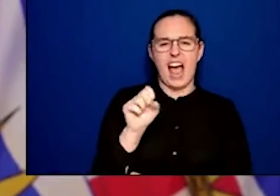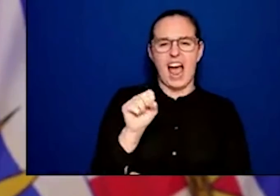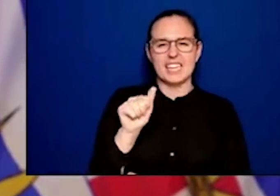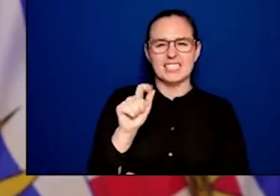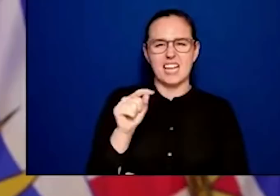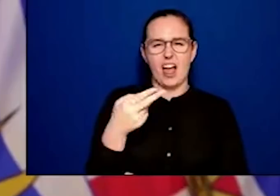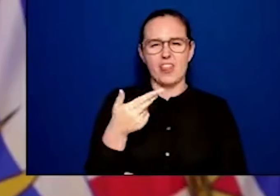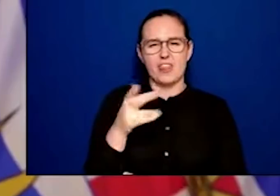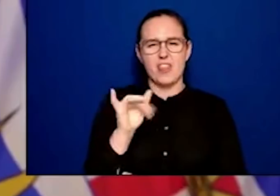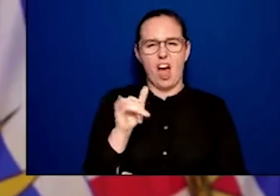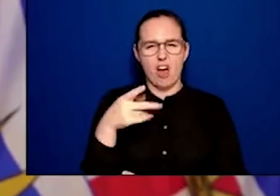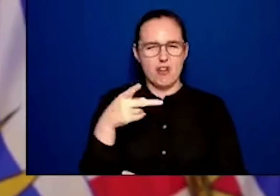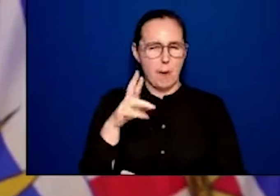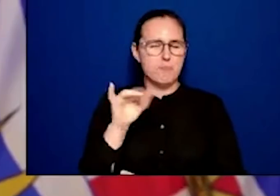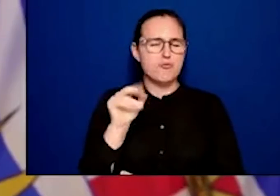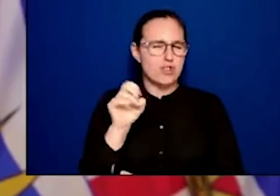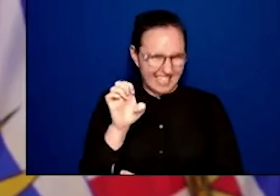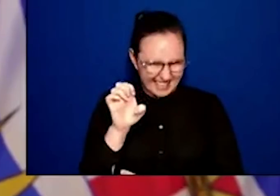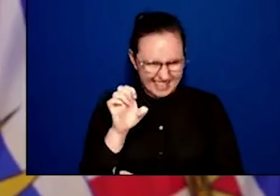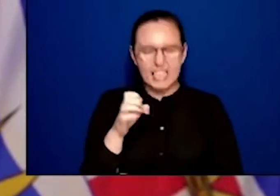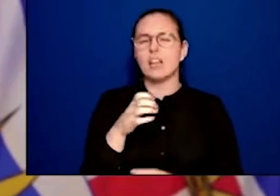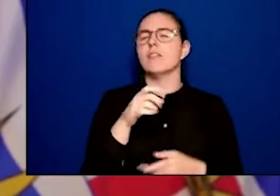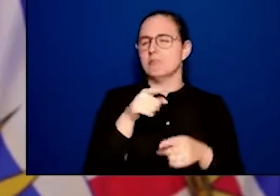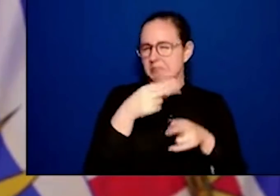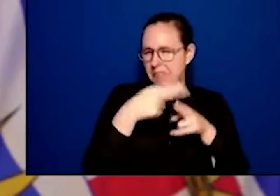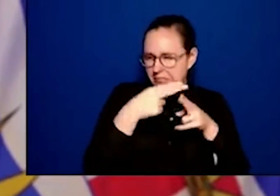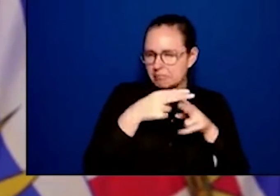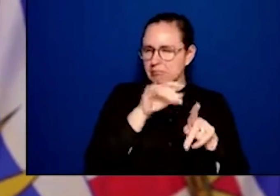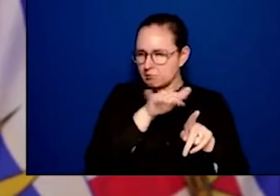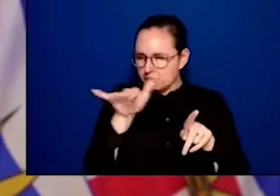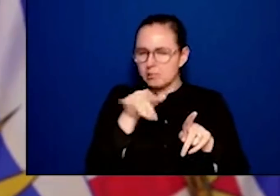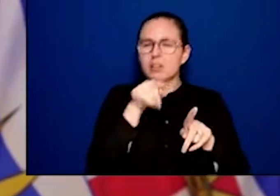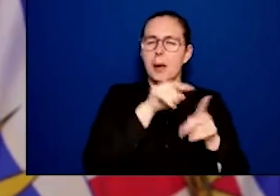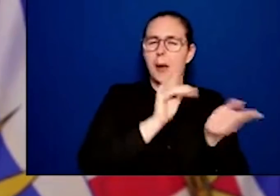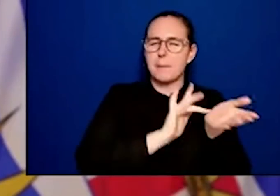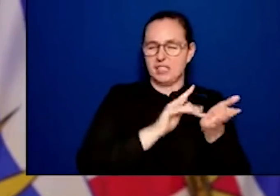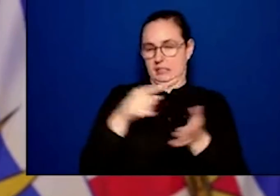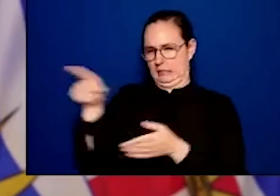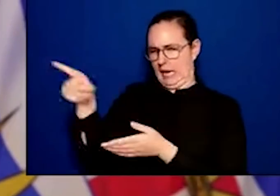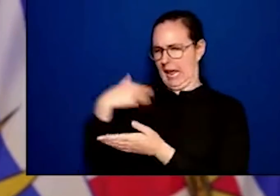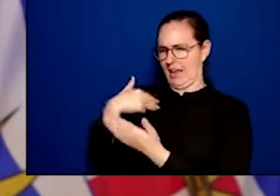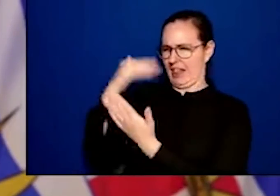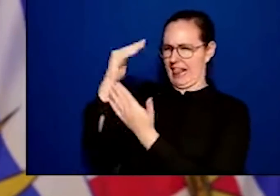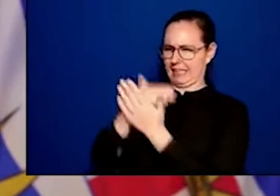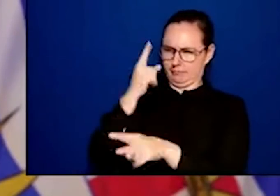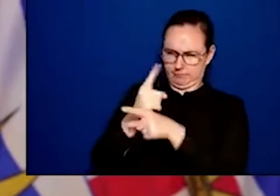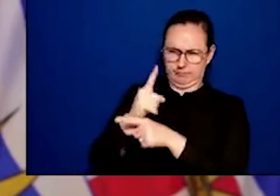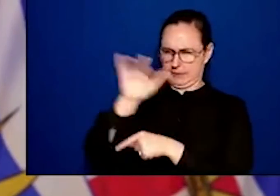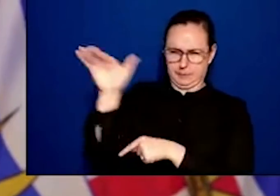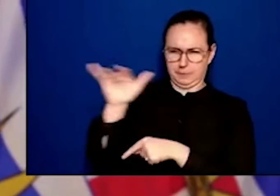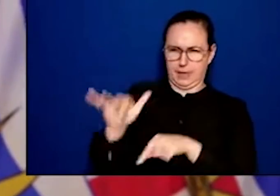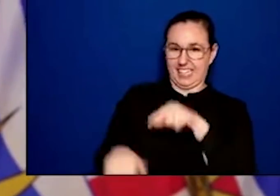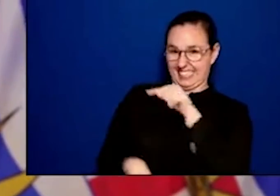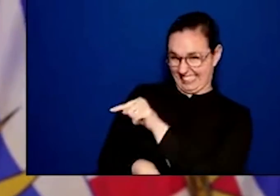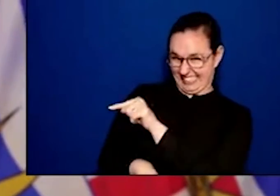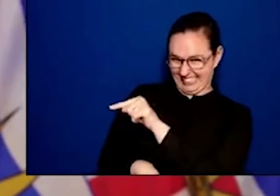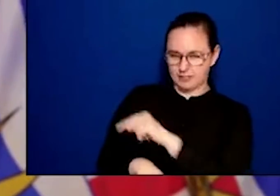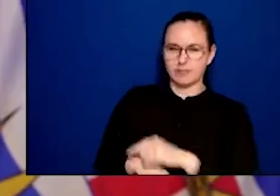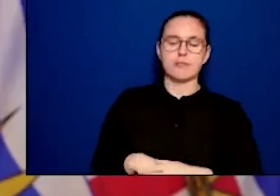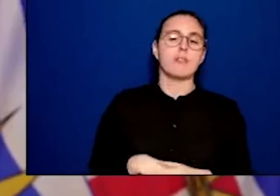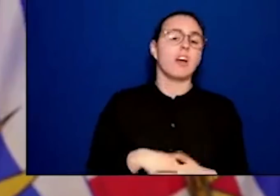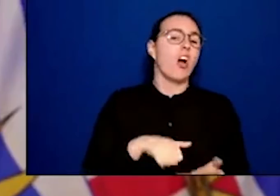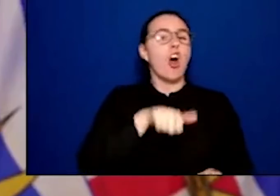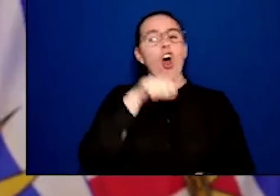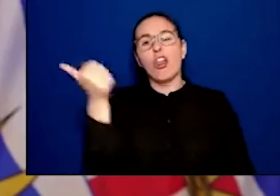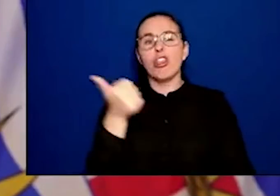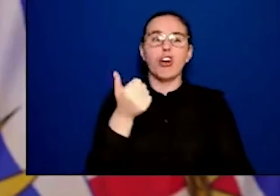will be listed. And people since December 15th who have been treated with immune suppressing infusions or injections of things